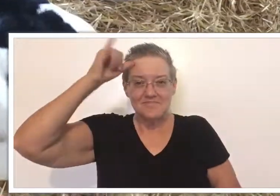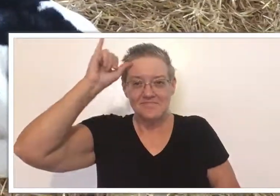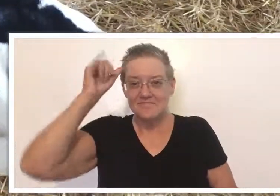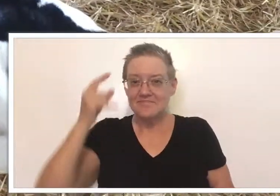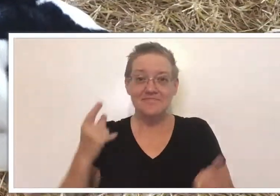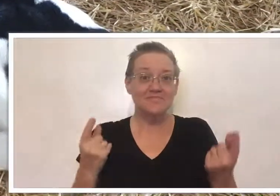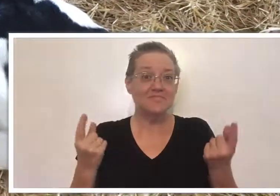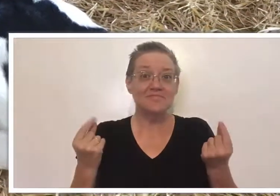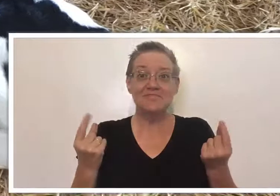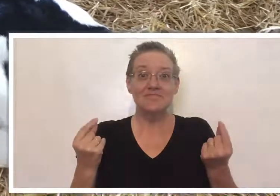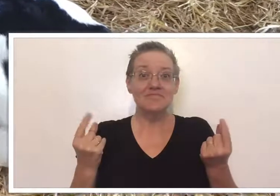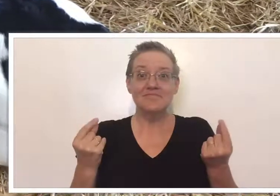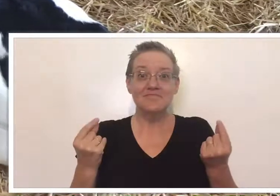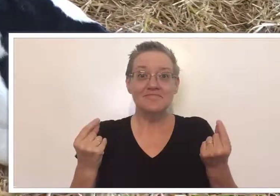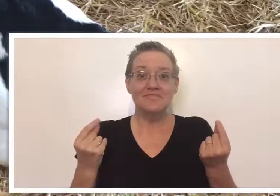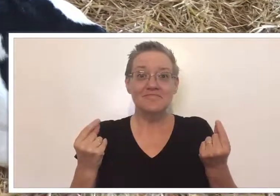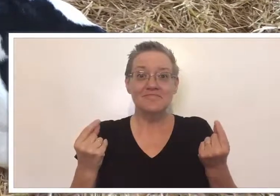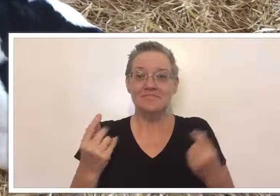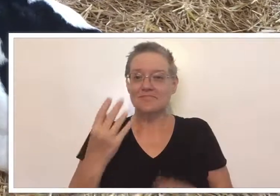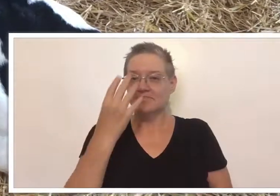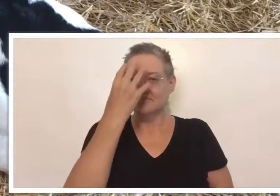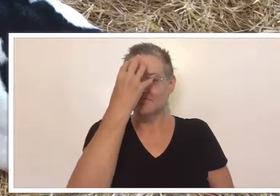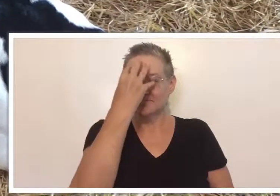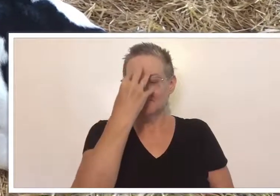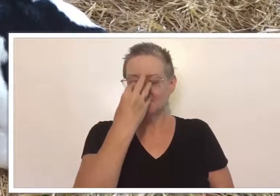What are these calves doing?